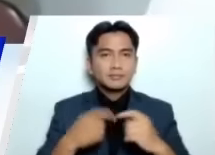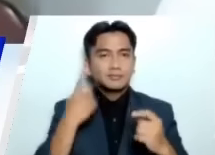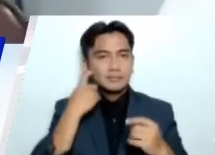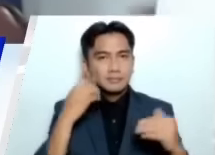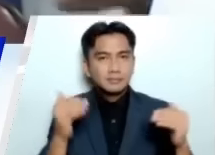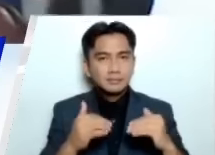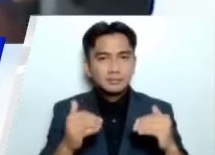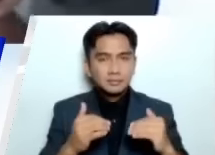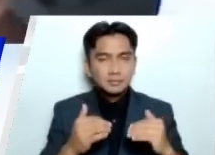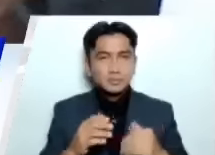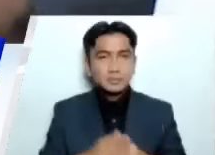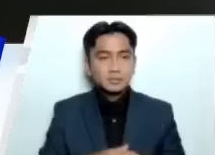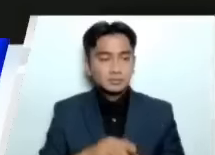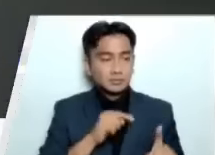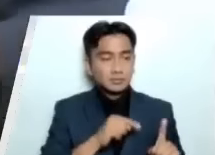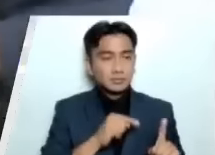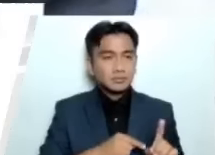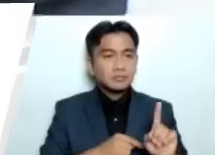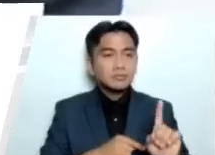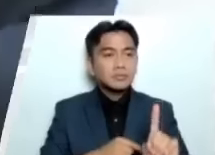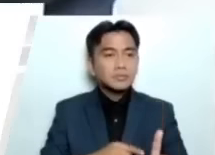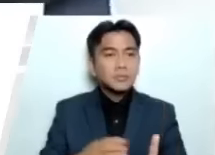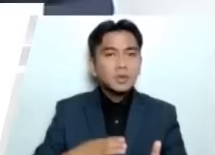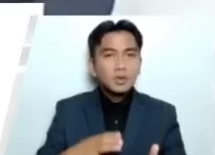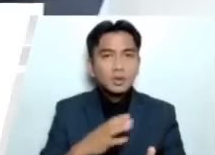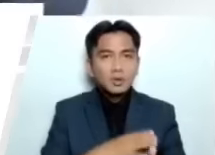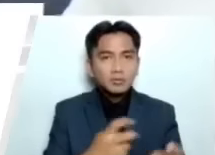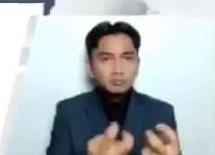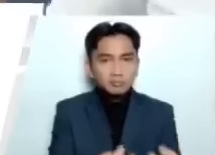VP Sara ang mga kongresistang namumuno ng komite.